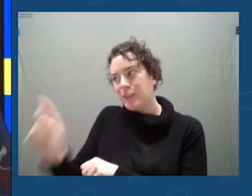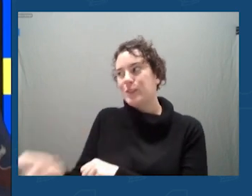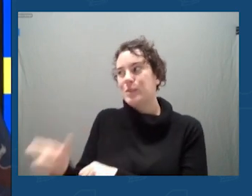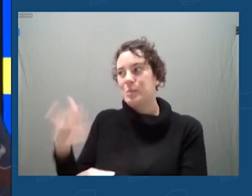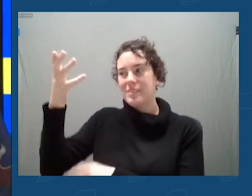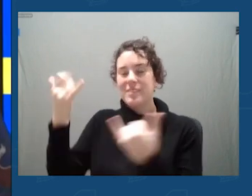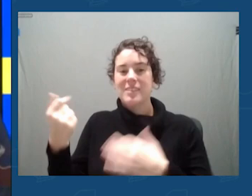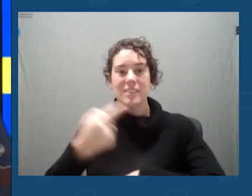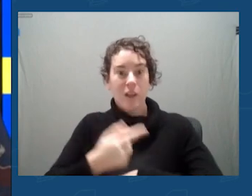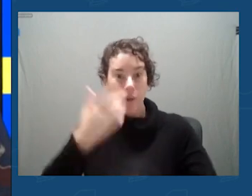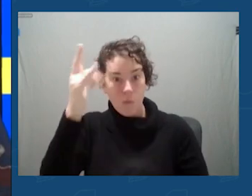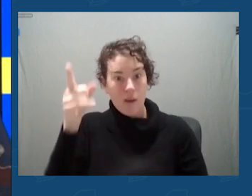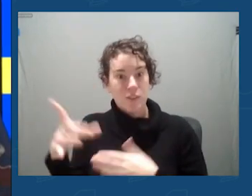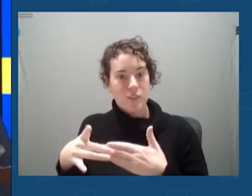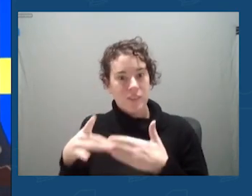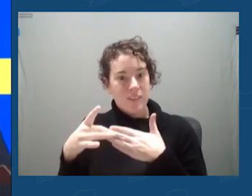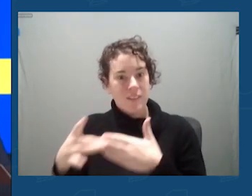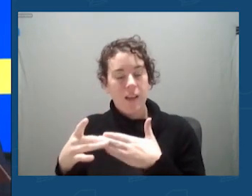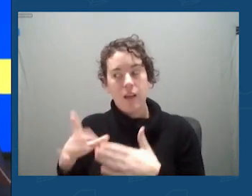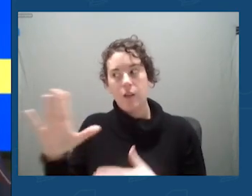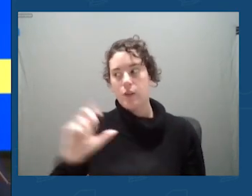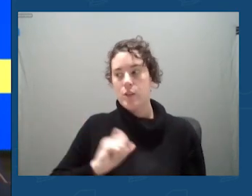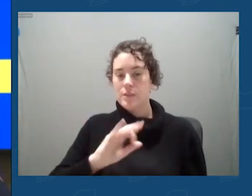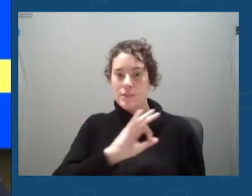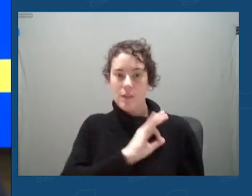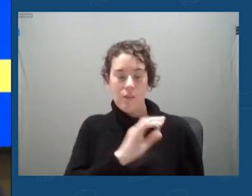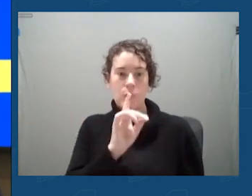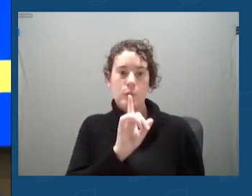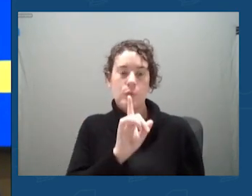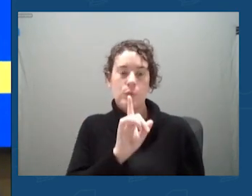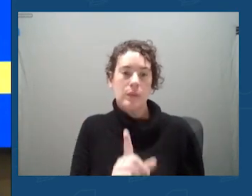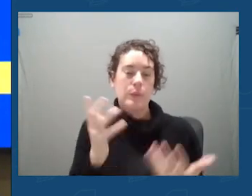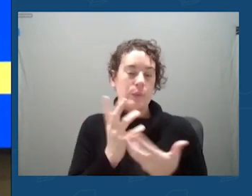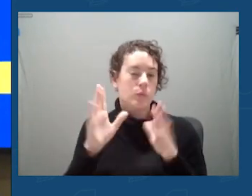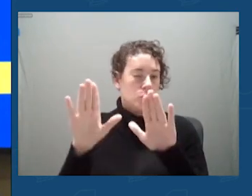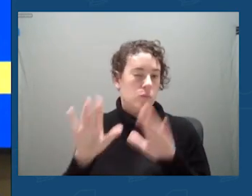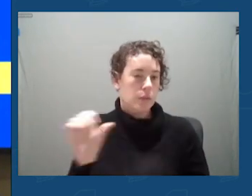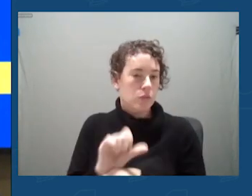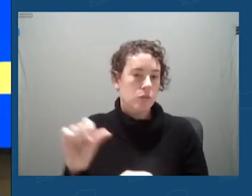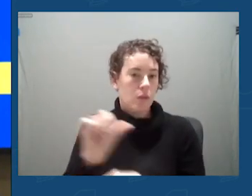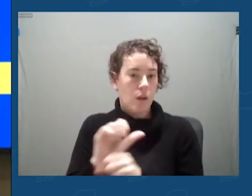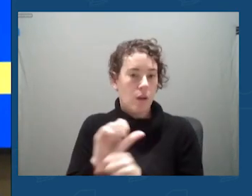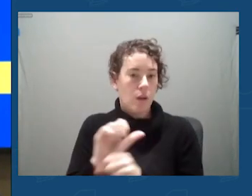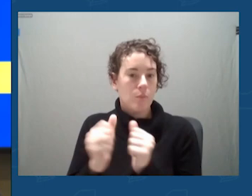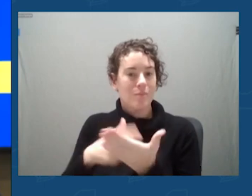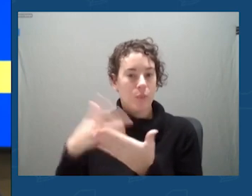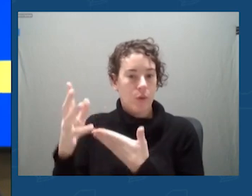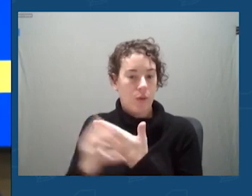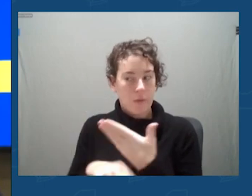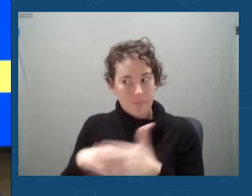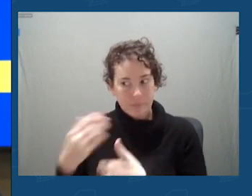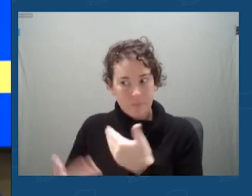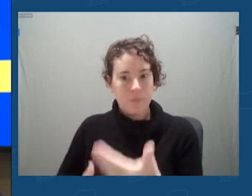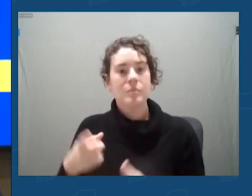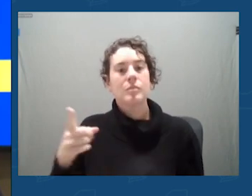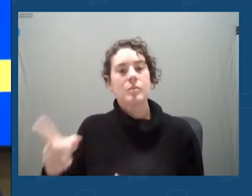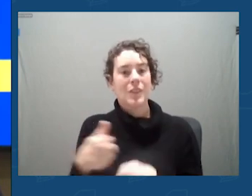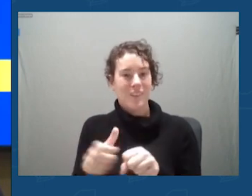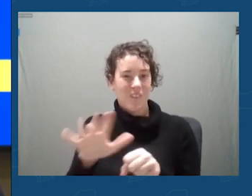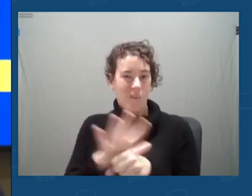led this and her staff have done extraordinary things with this program. She got COVID 2 days